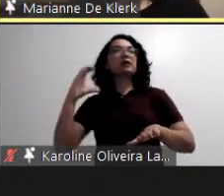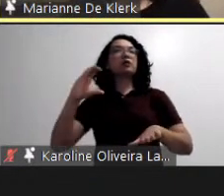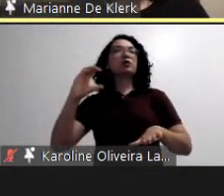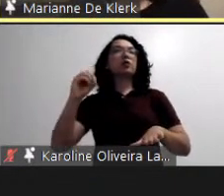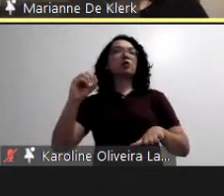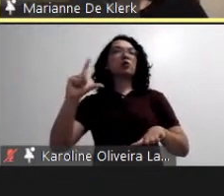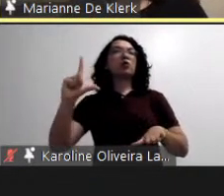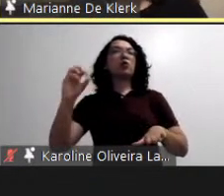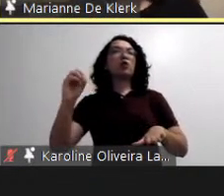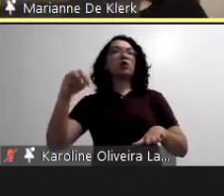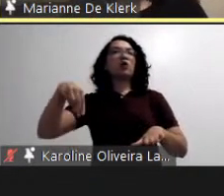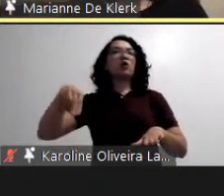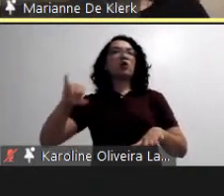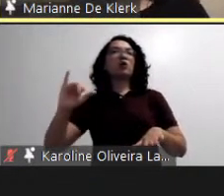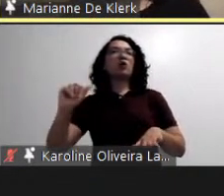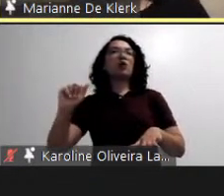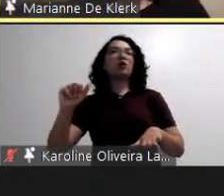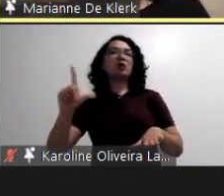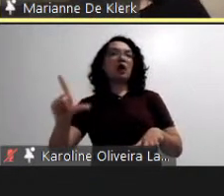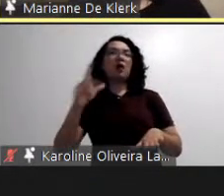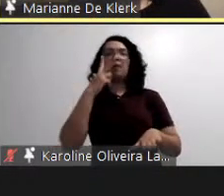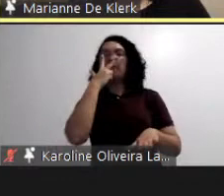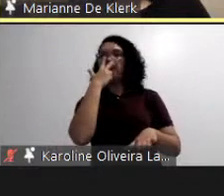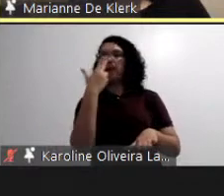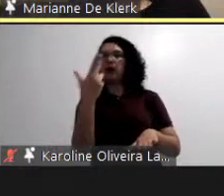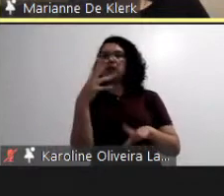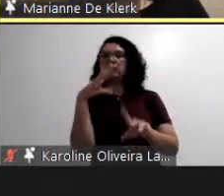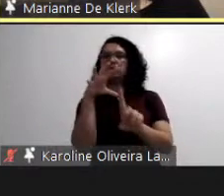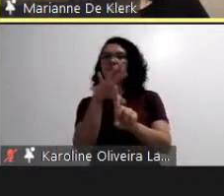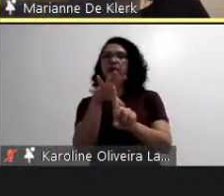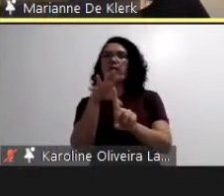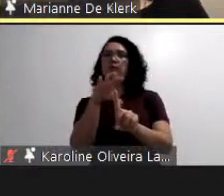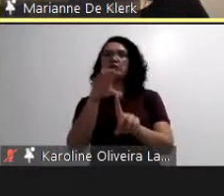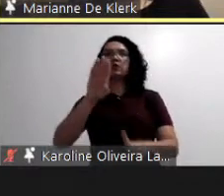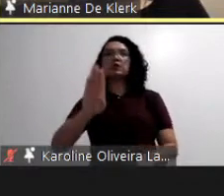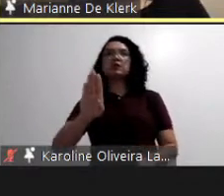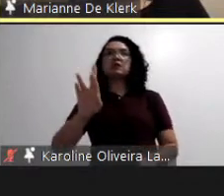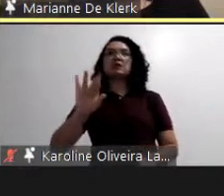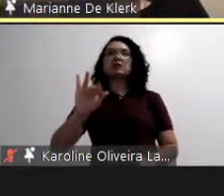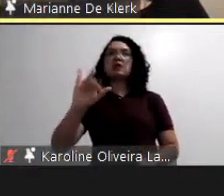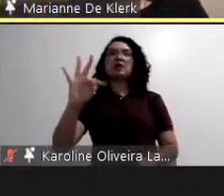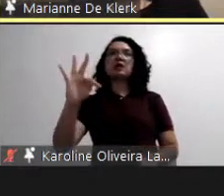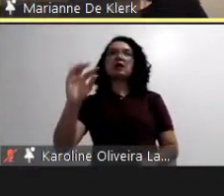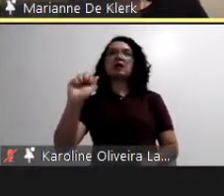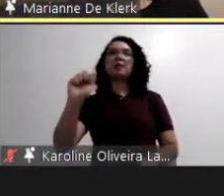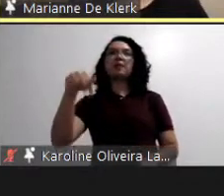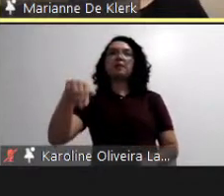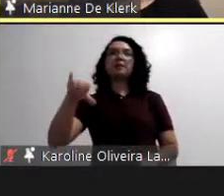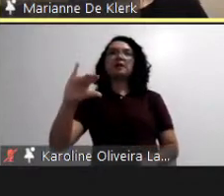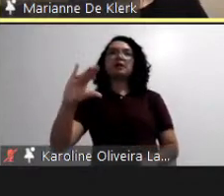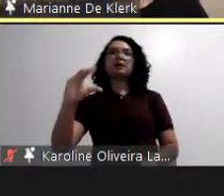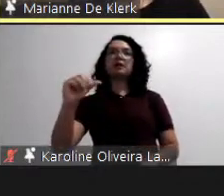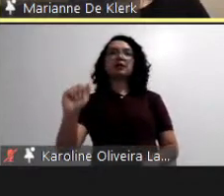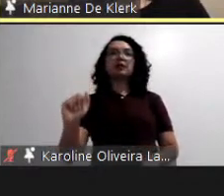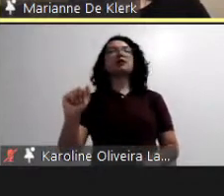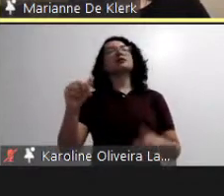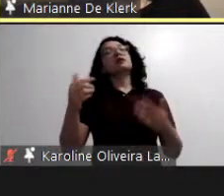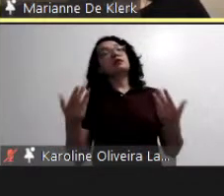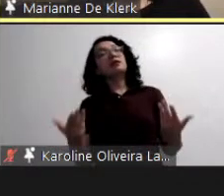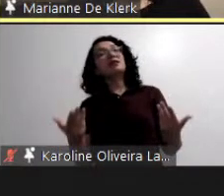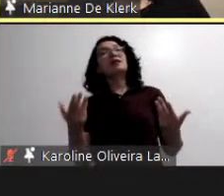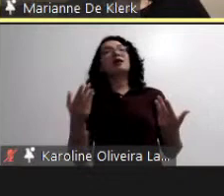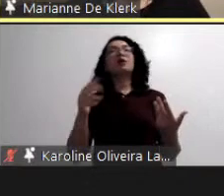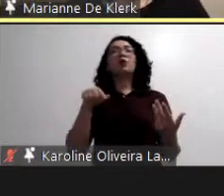result of years of domination by the British Empire. They wanted to erase it by embracing this new language. And this was very much